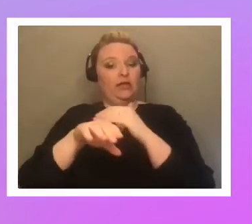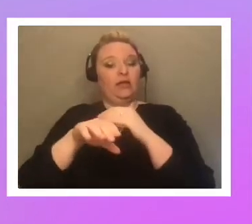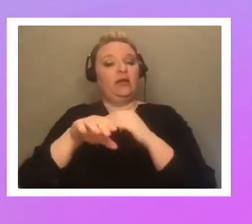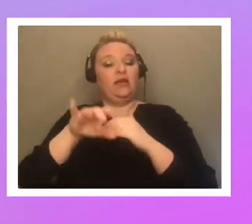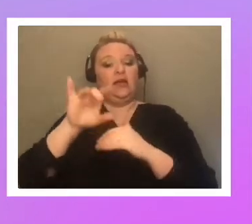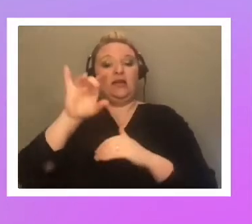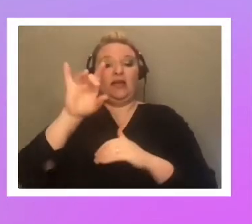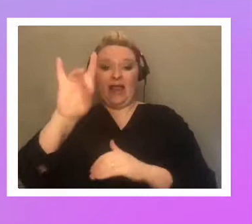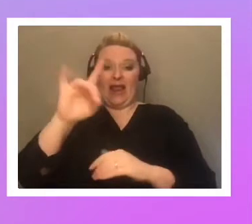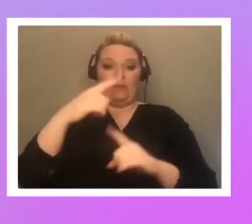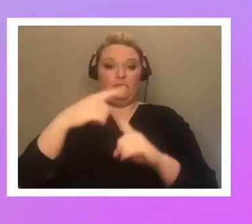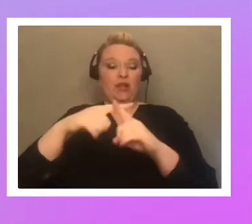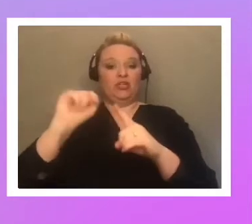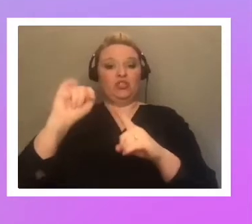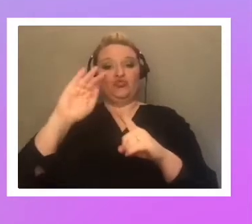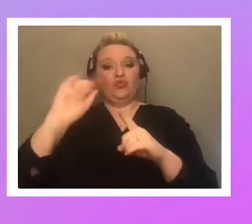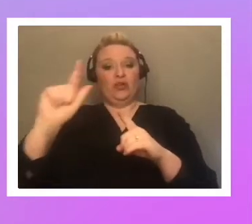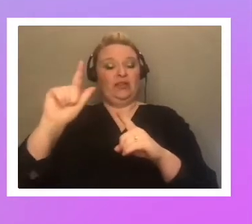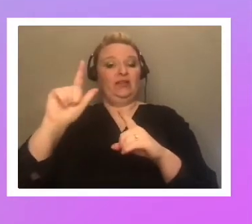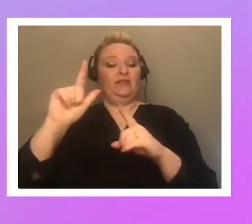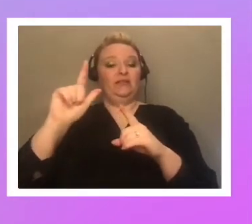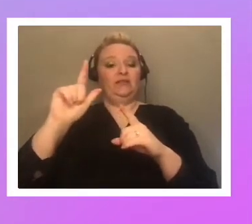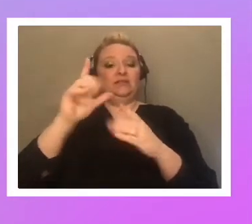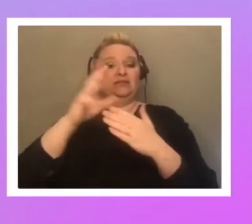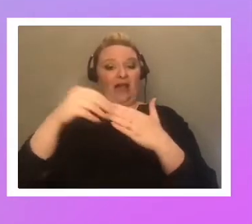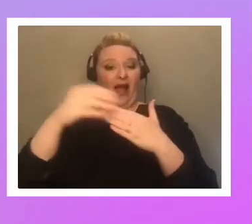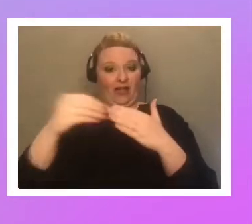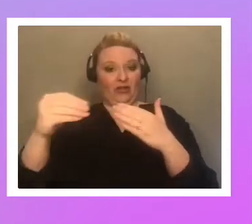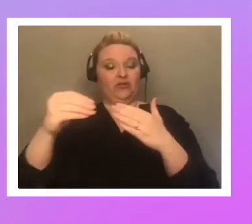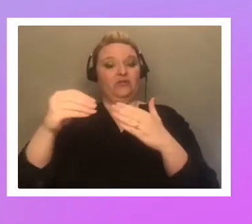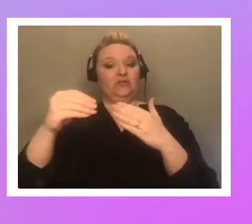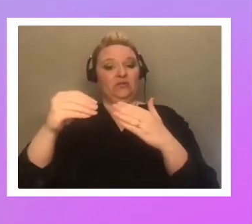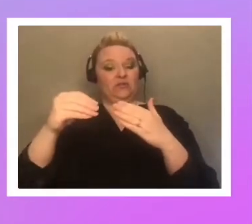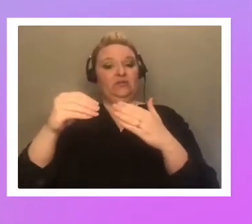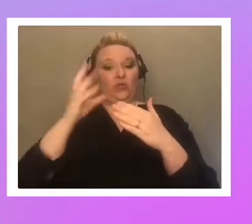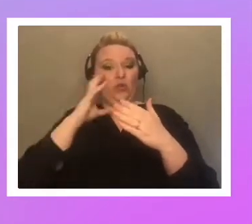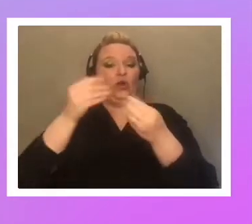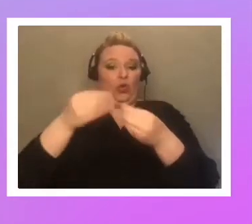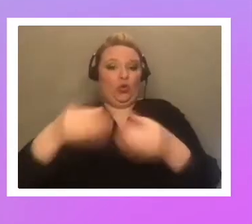$8+ trillion in disposable income that people with disabilities have.